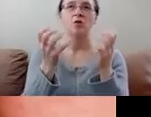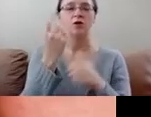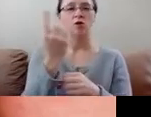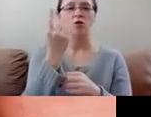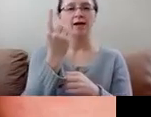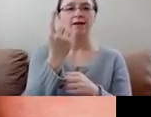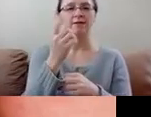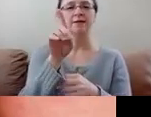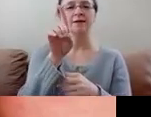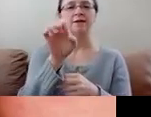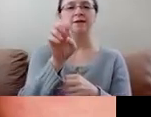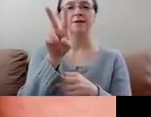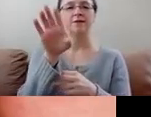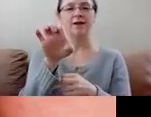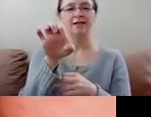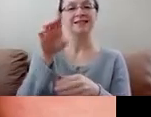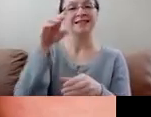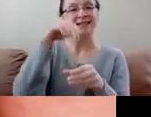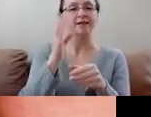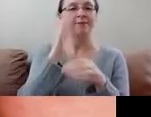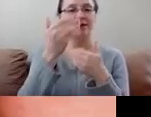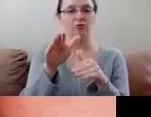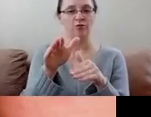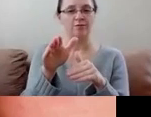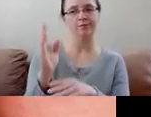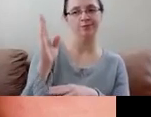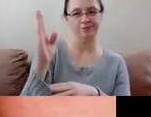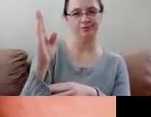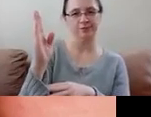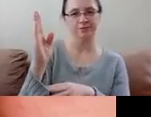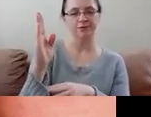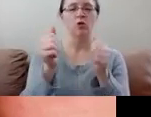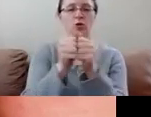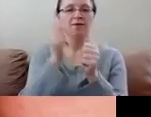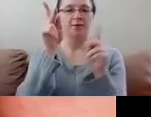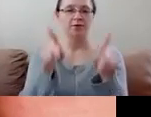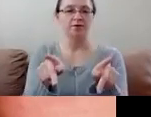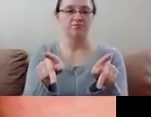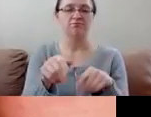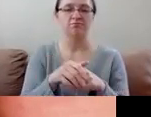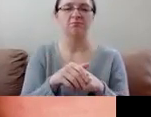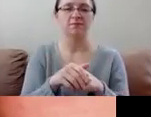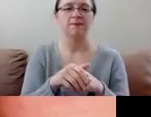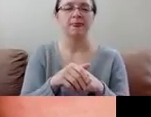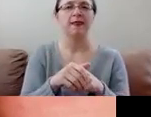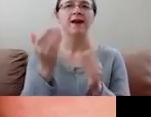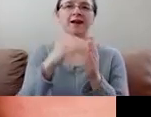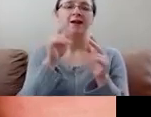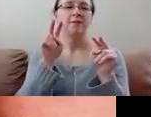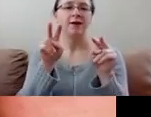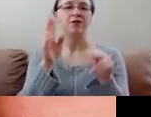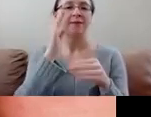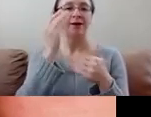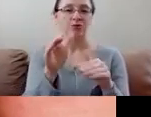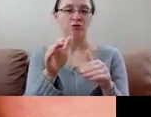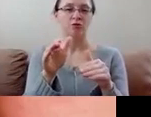a device in the bedroom of the person, and if we and it can monitor the bedroom, and as the